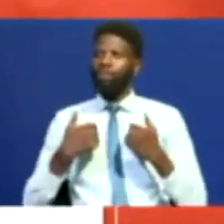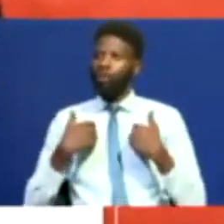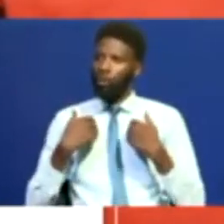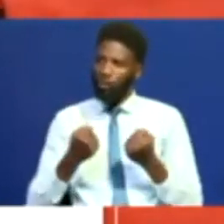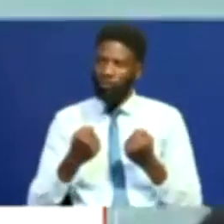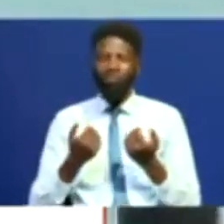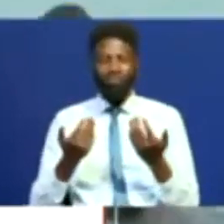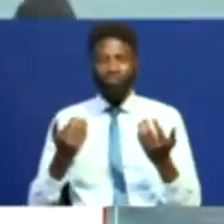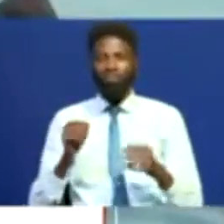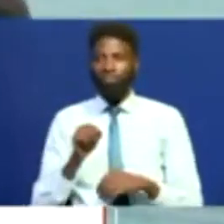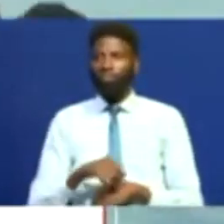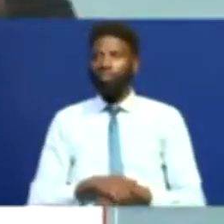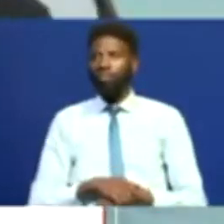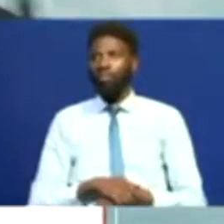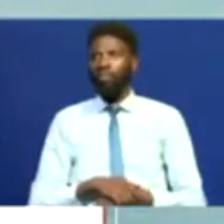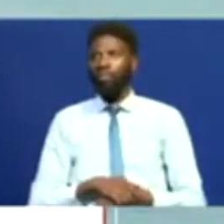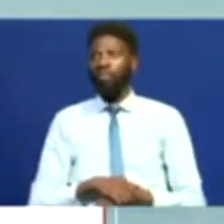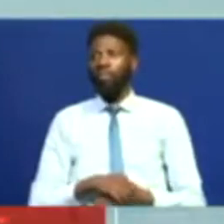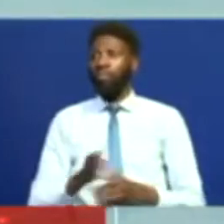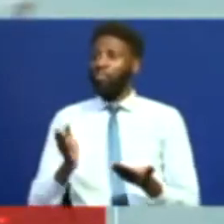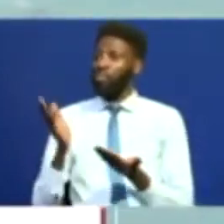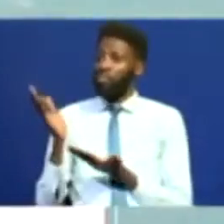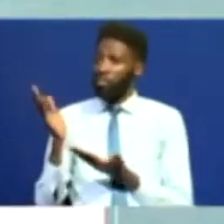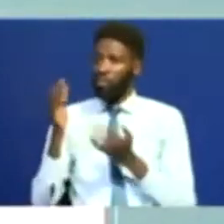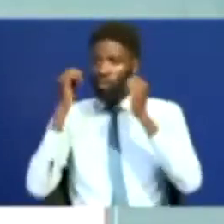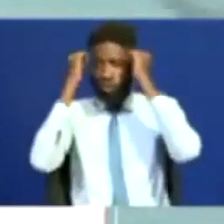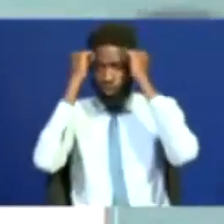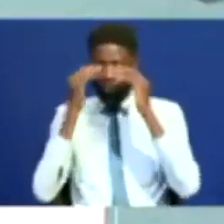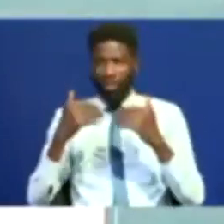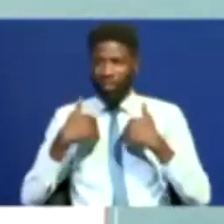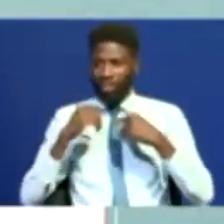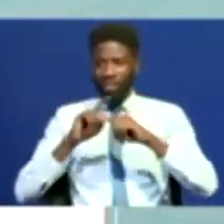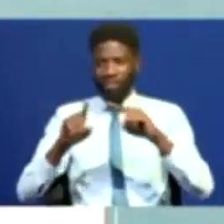confidence, yeah. Among the drills the students went through are disrobing,